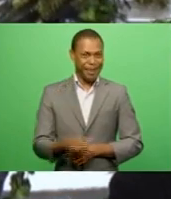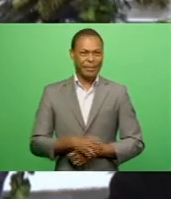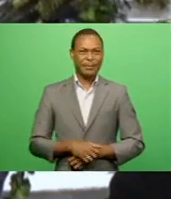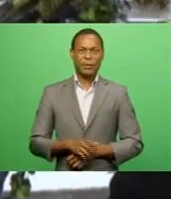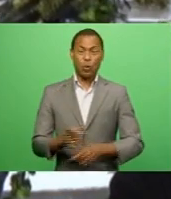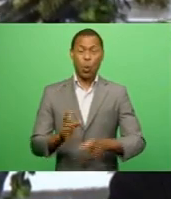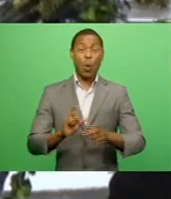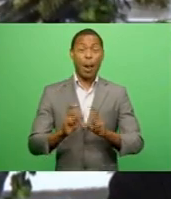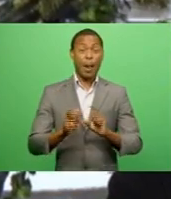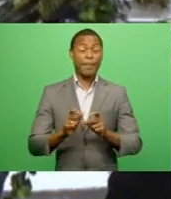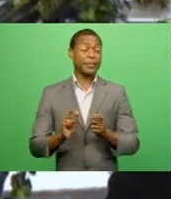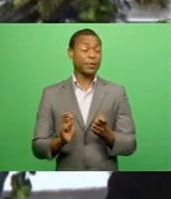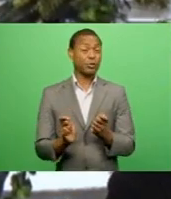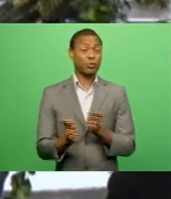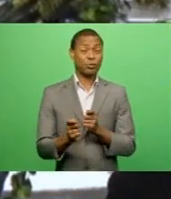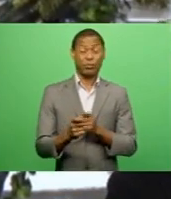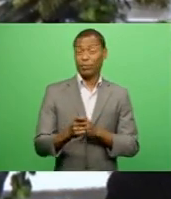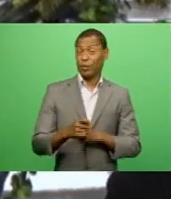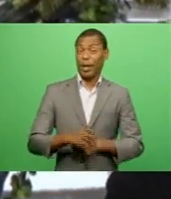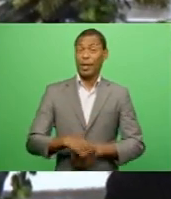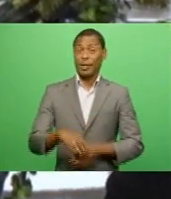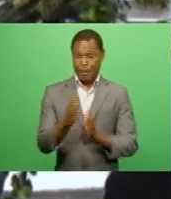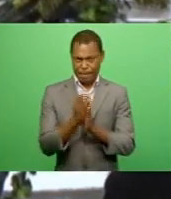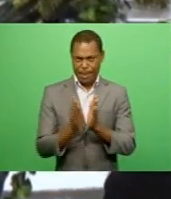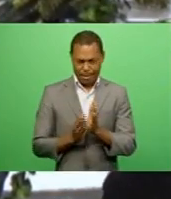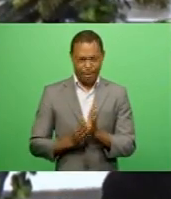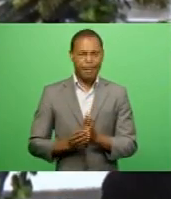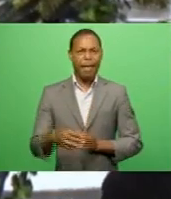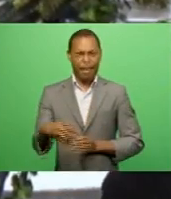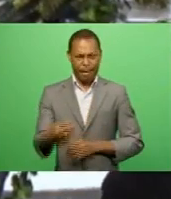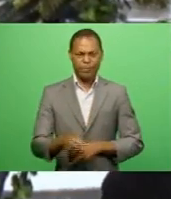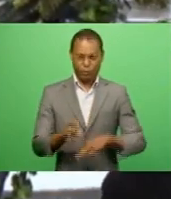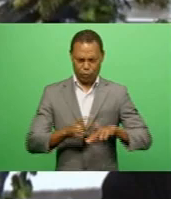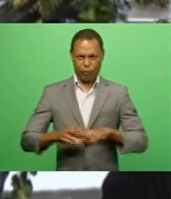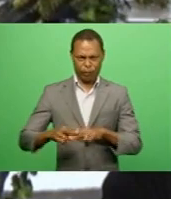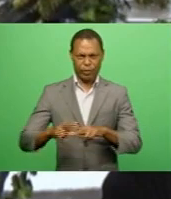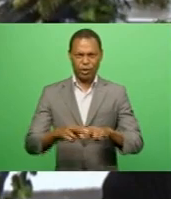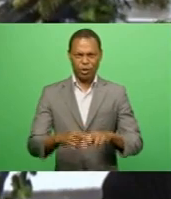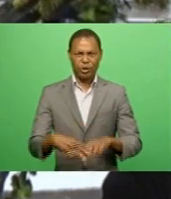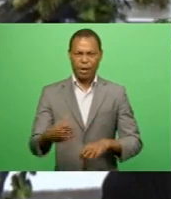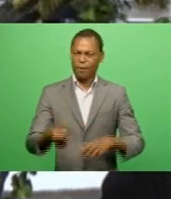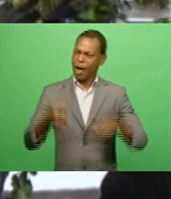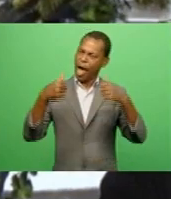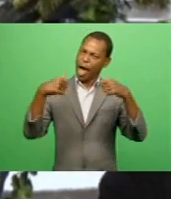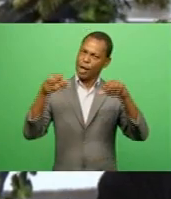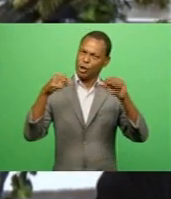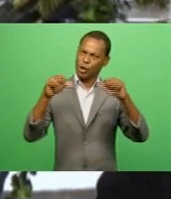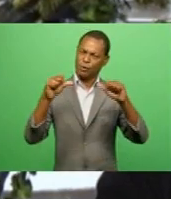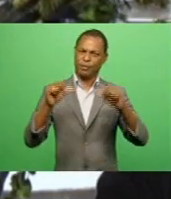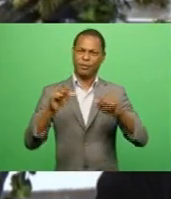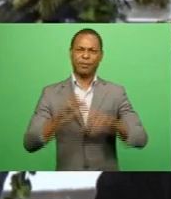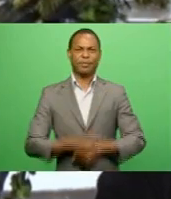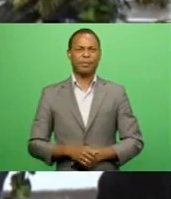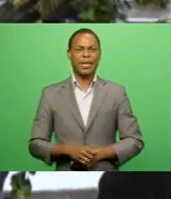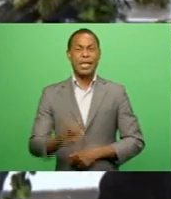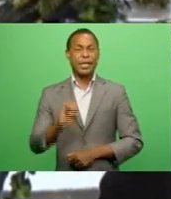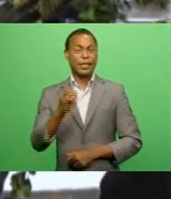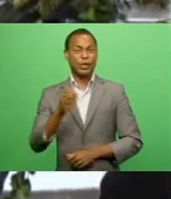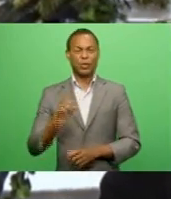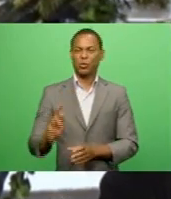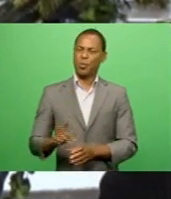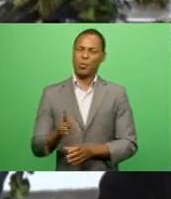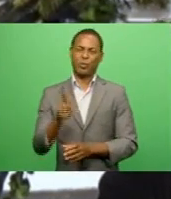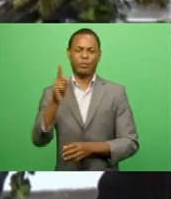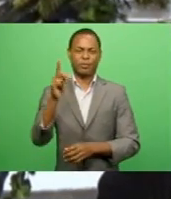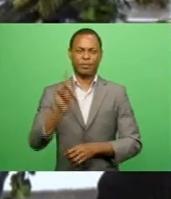in the consultation process that will ensure that Fiji is accountable to achieving net zero carbon emission. Ritika